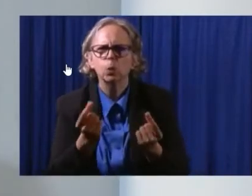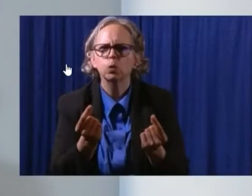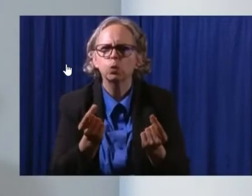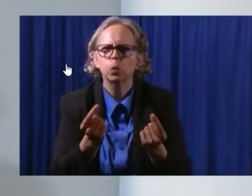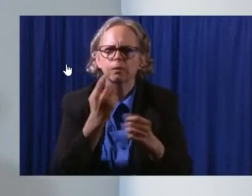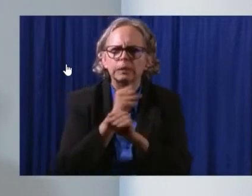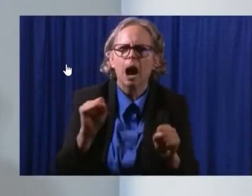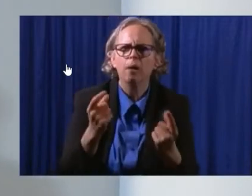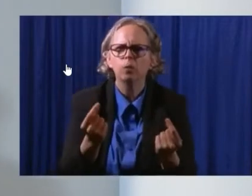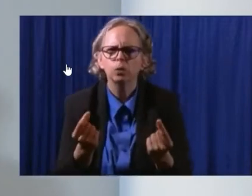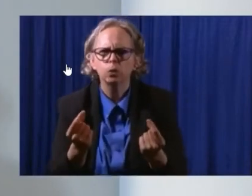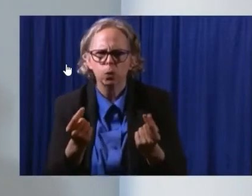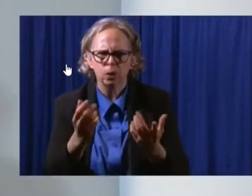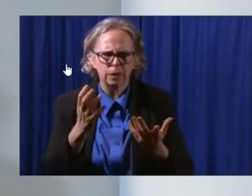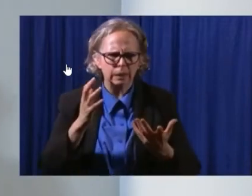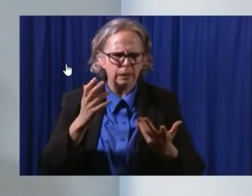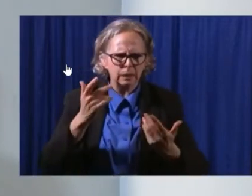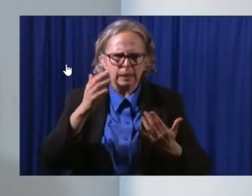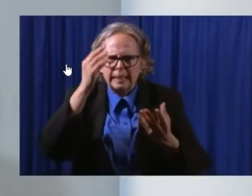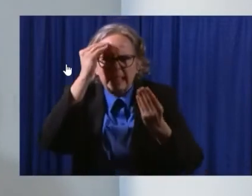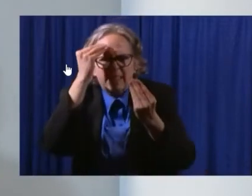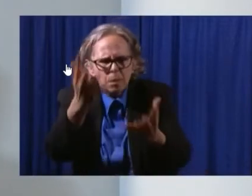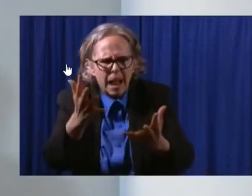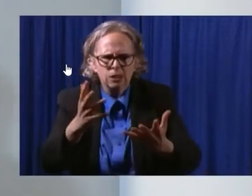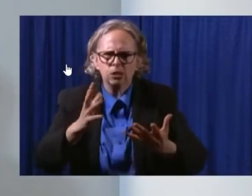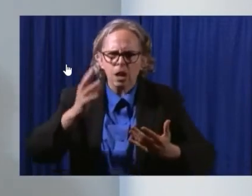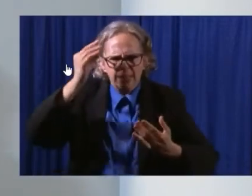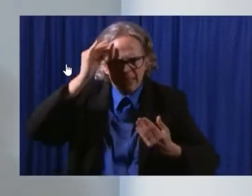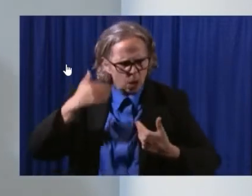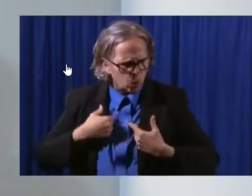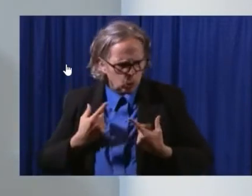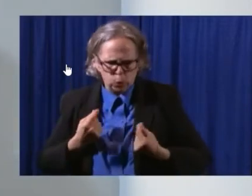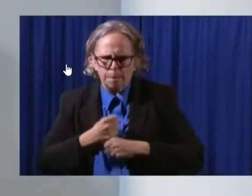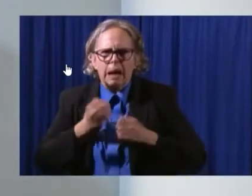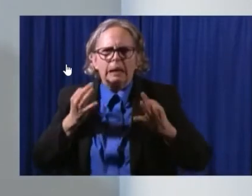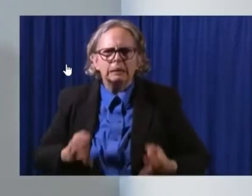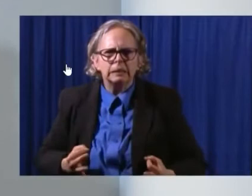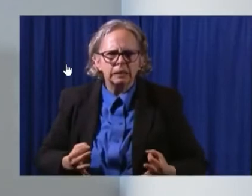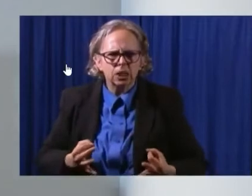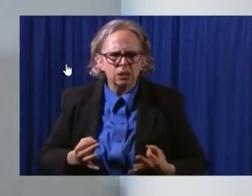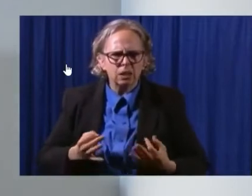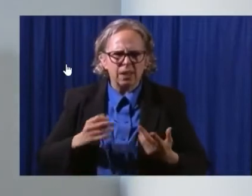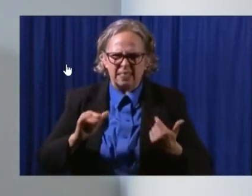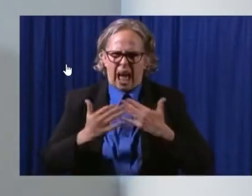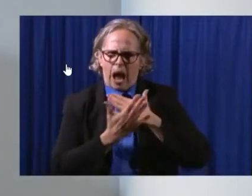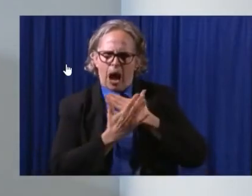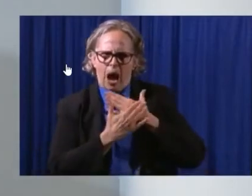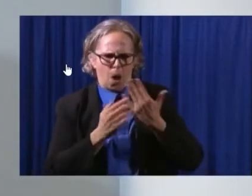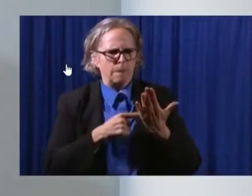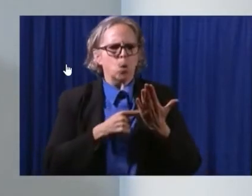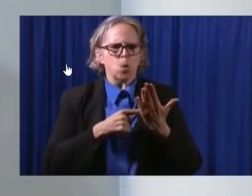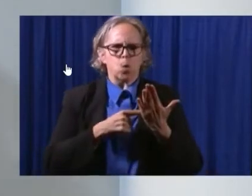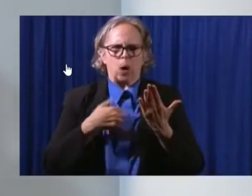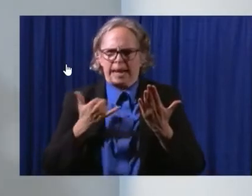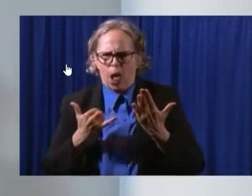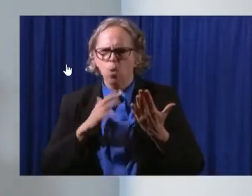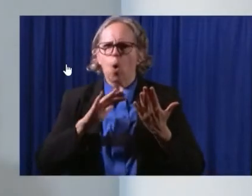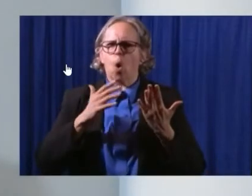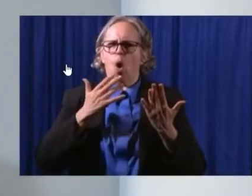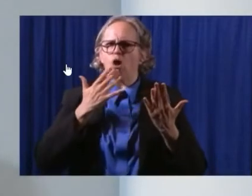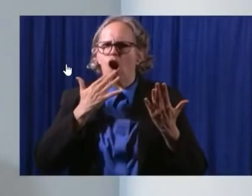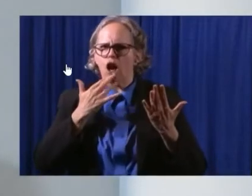those conversations that can be real and persuasive in a business, for individuals, for